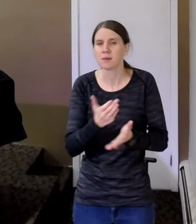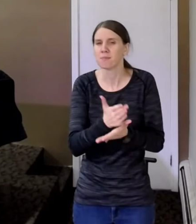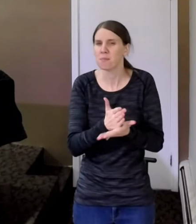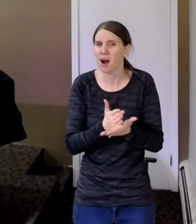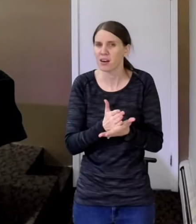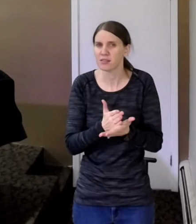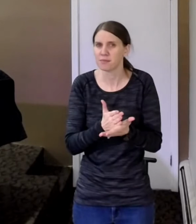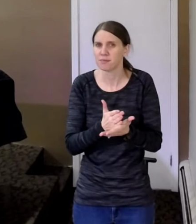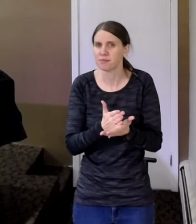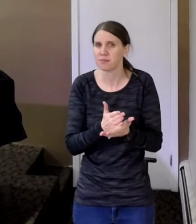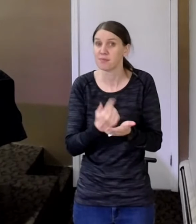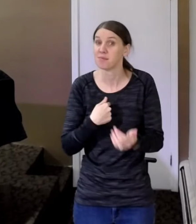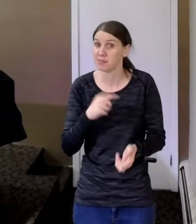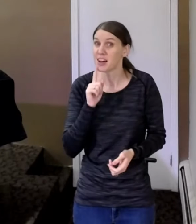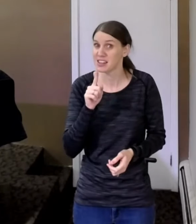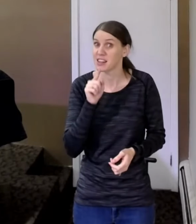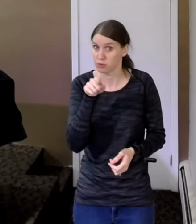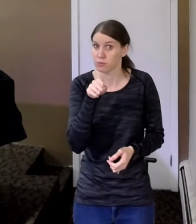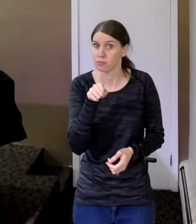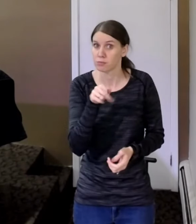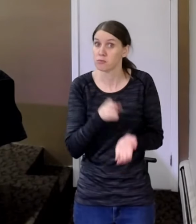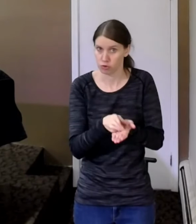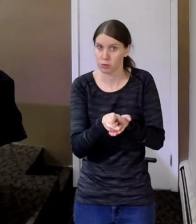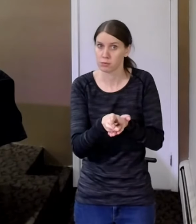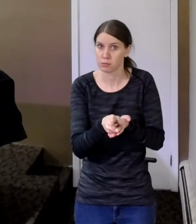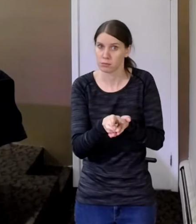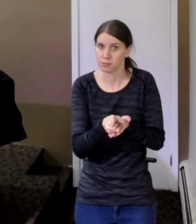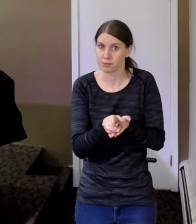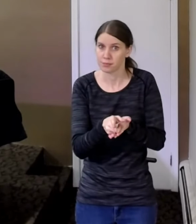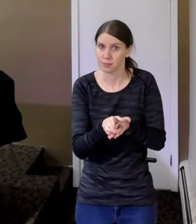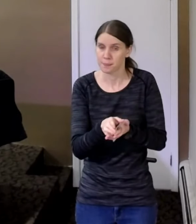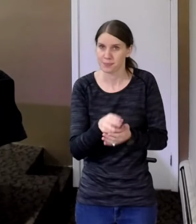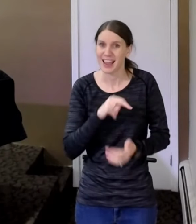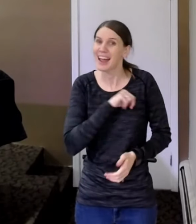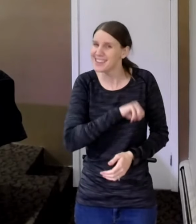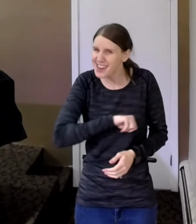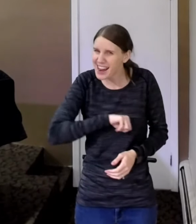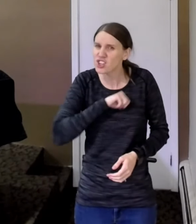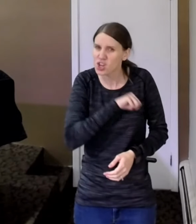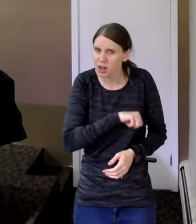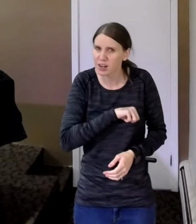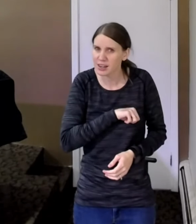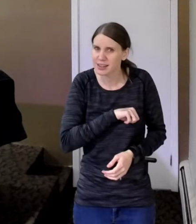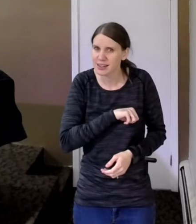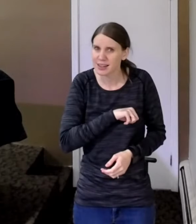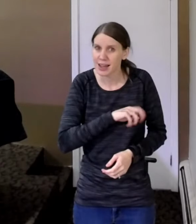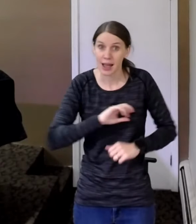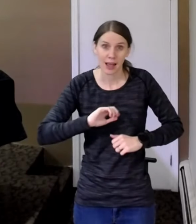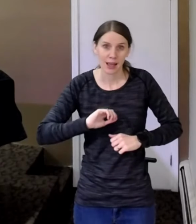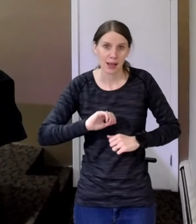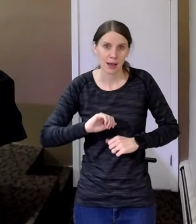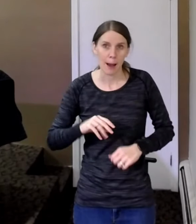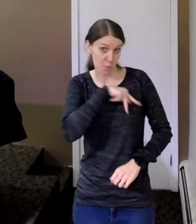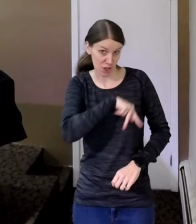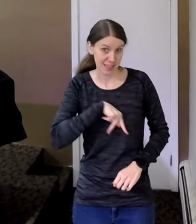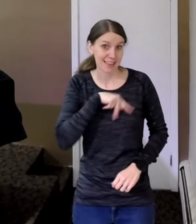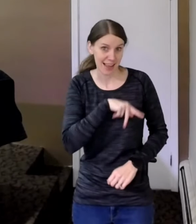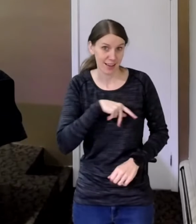I will admit, is nature, if you will. It is your personality. It's who God made